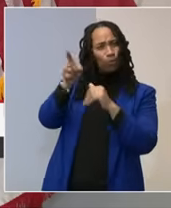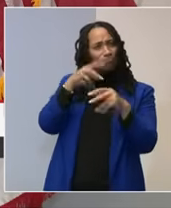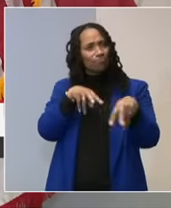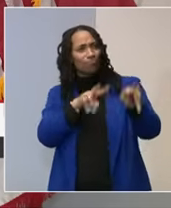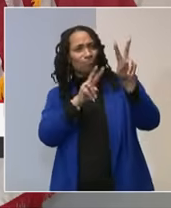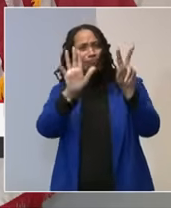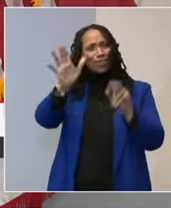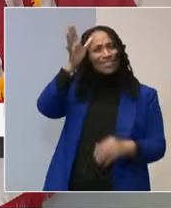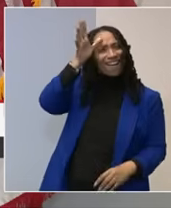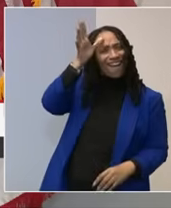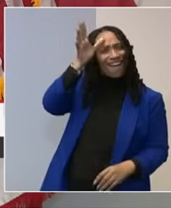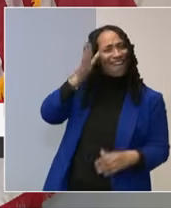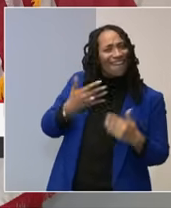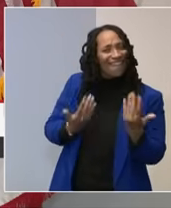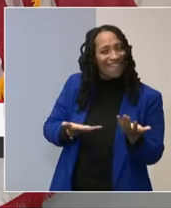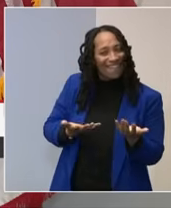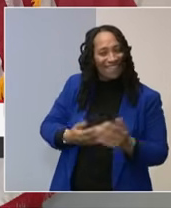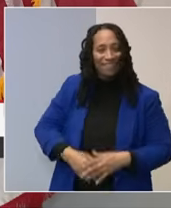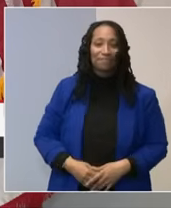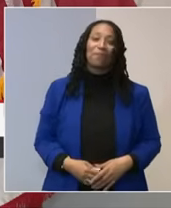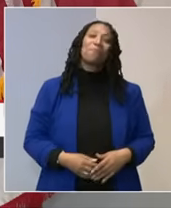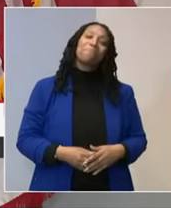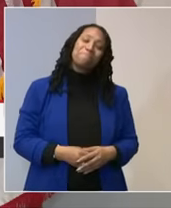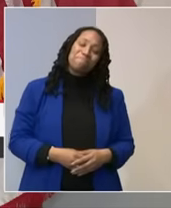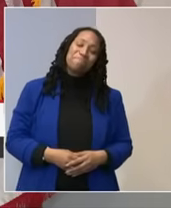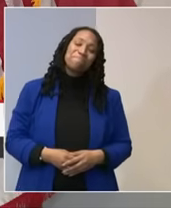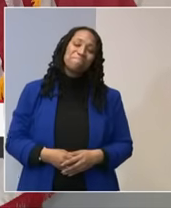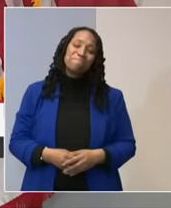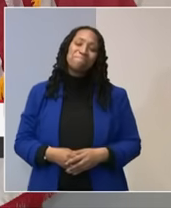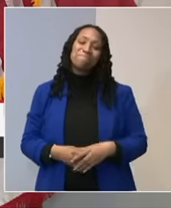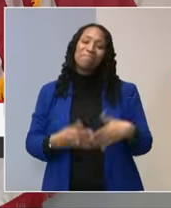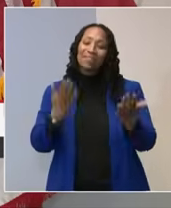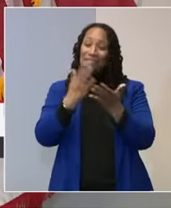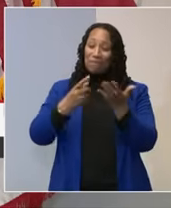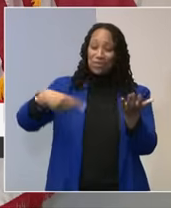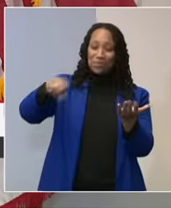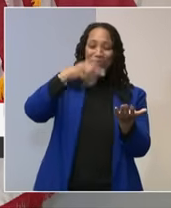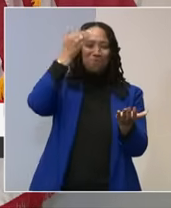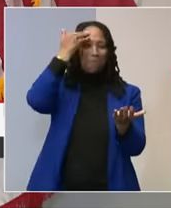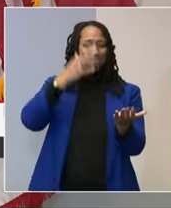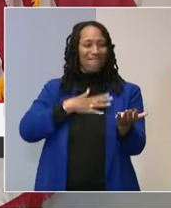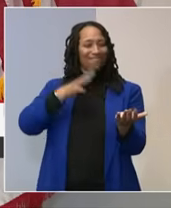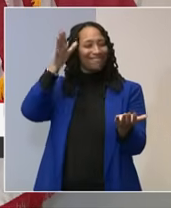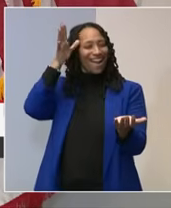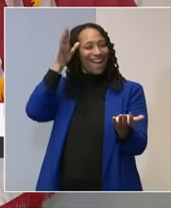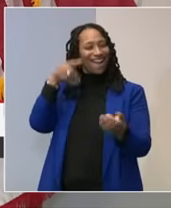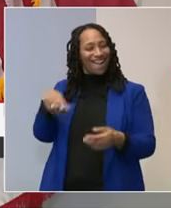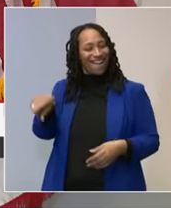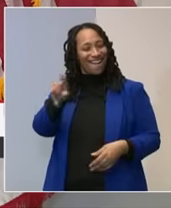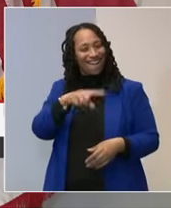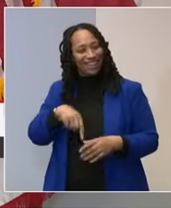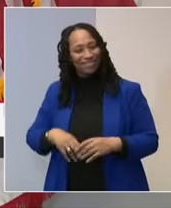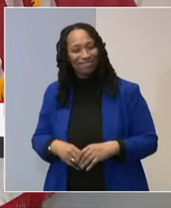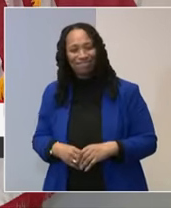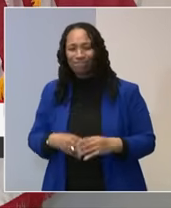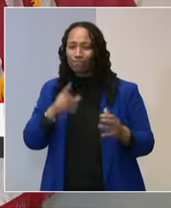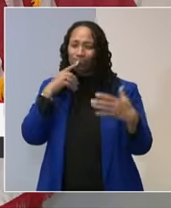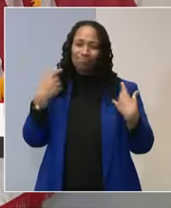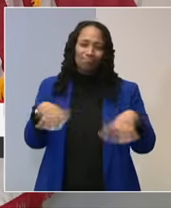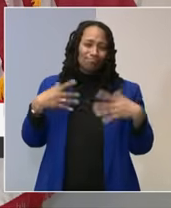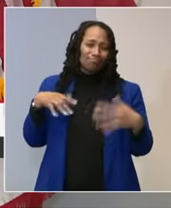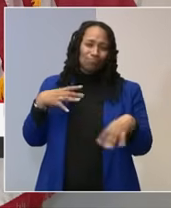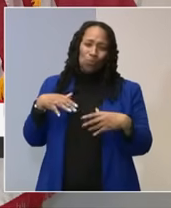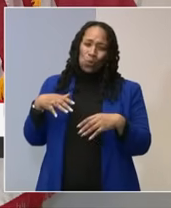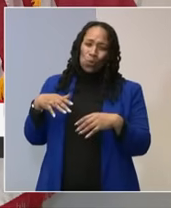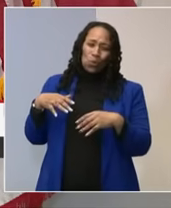next. Well, for some of you knew my dad. My dad was in the first class of ANC commissioners